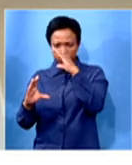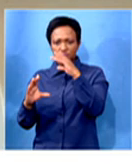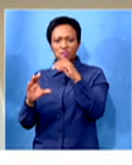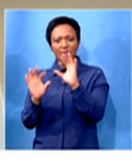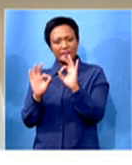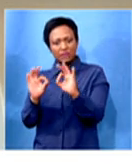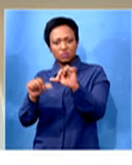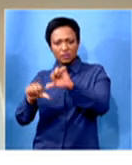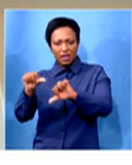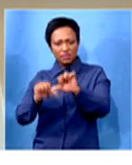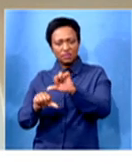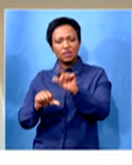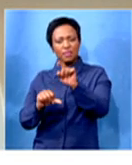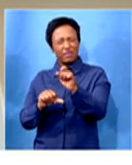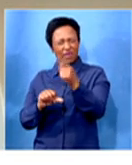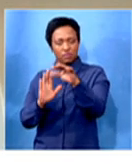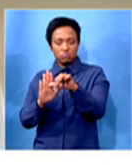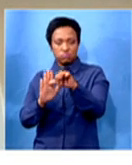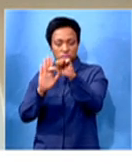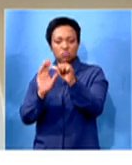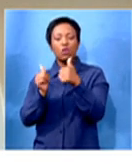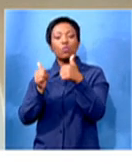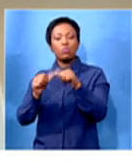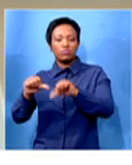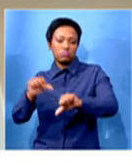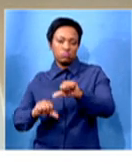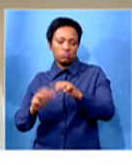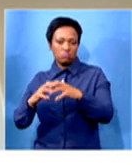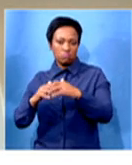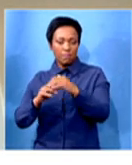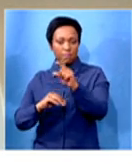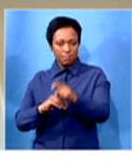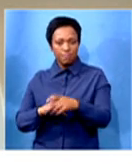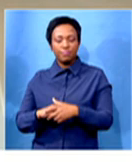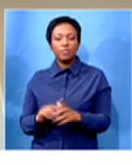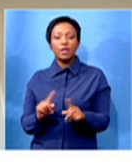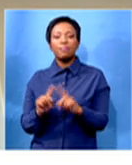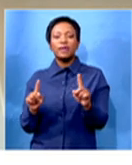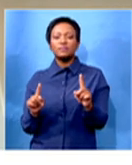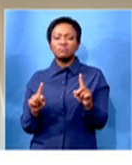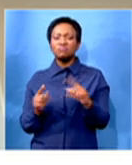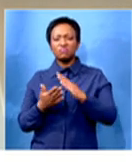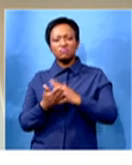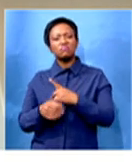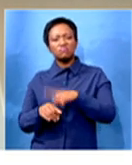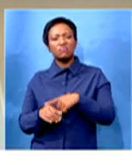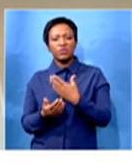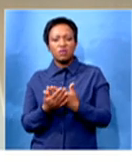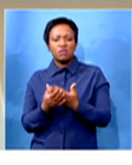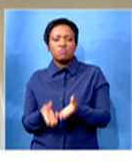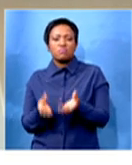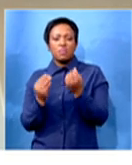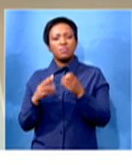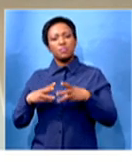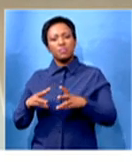science. First and foremost, good science. Yeah. Yes, I think we can find ways to